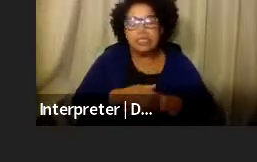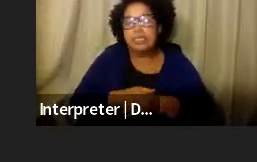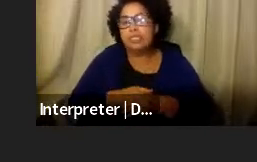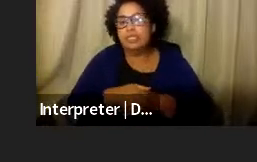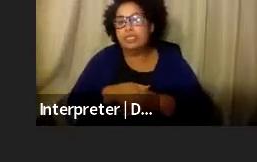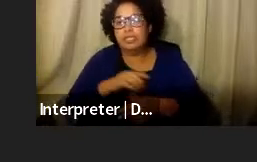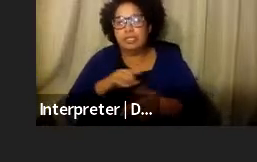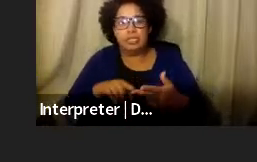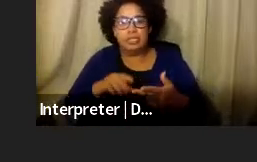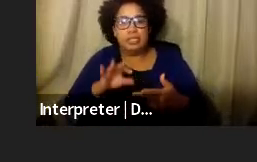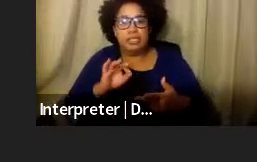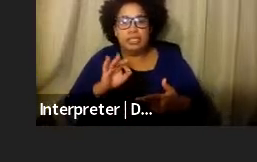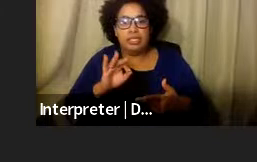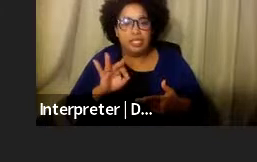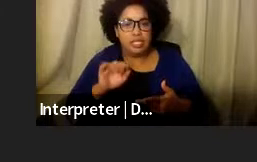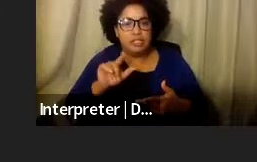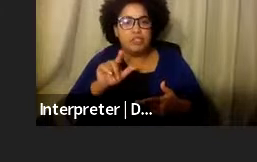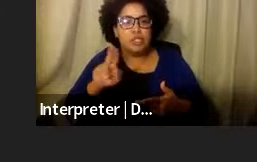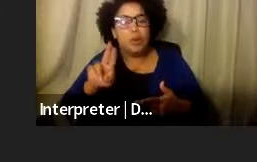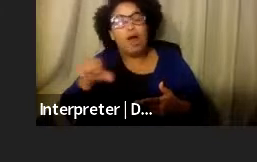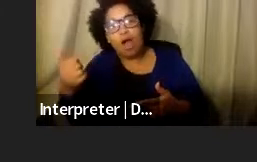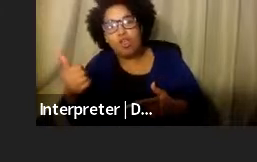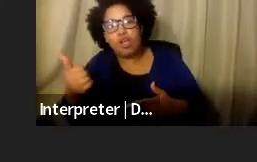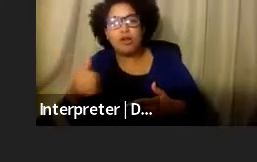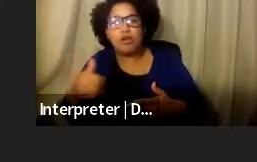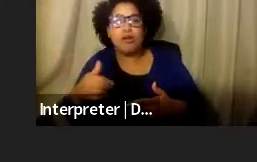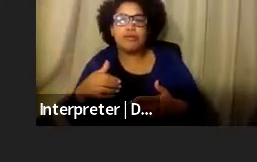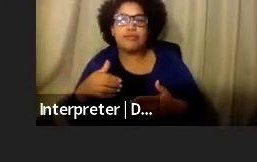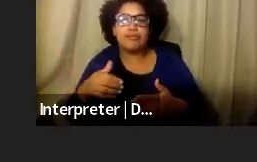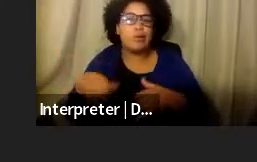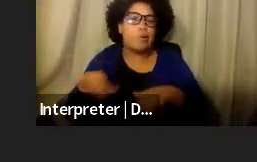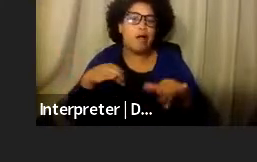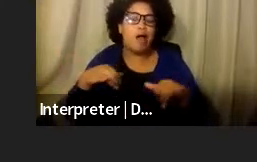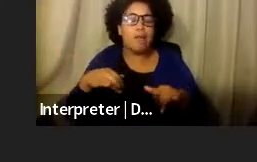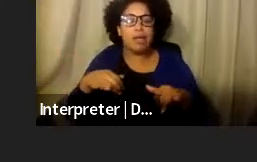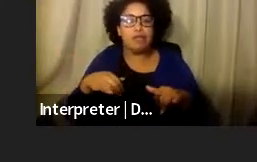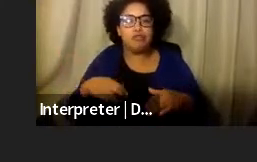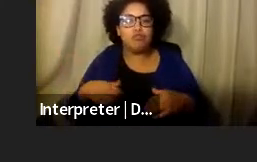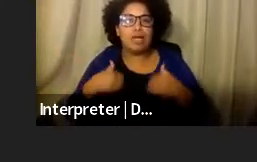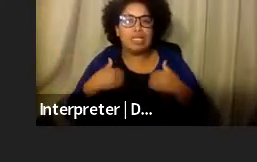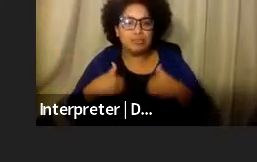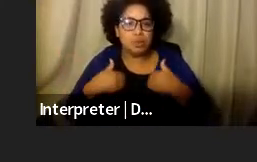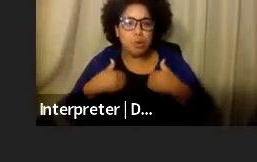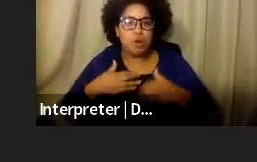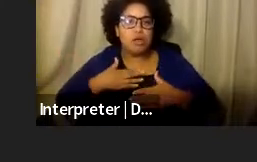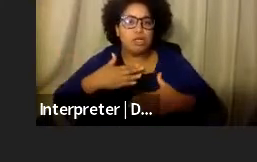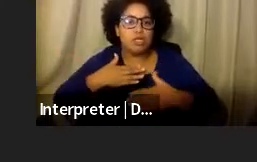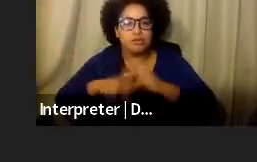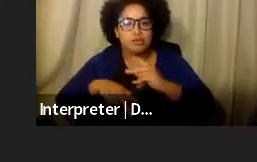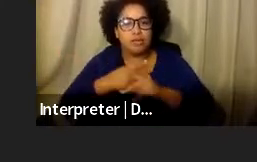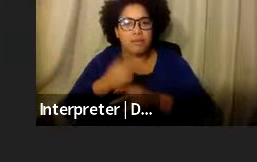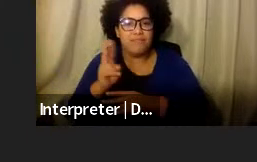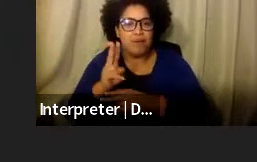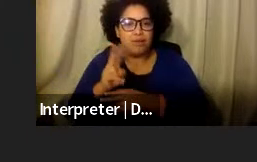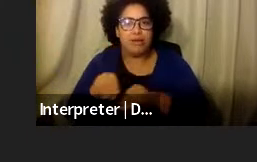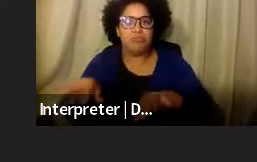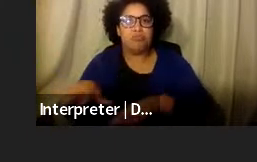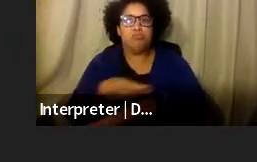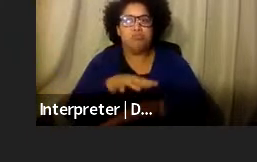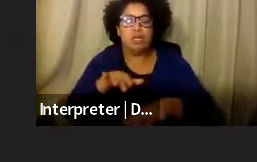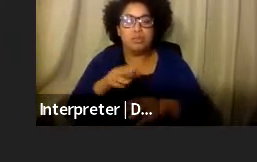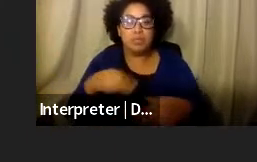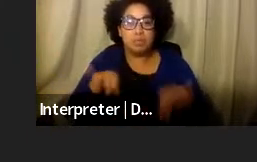circulating. There's also other common respiratory viruses circulating, and it's important for people to be